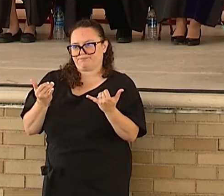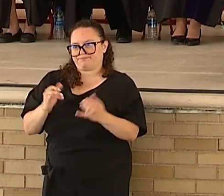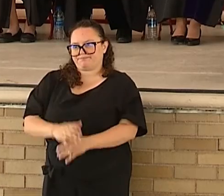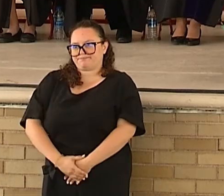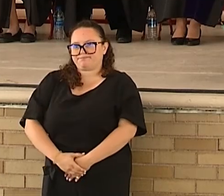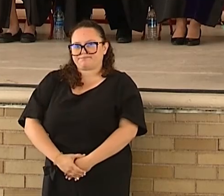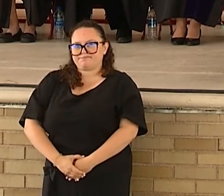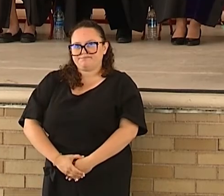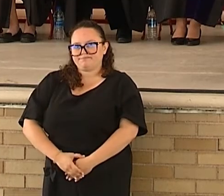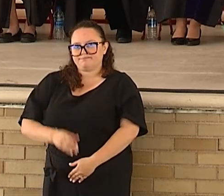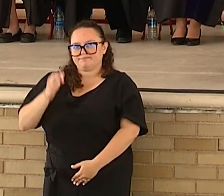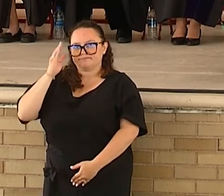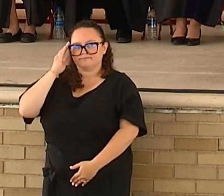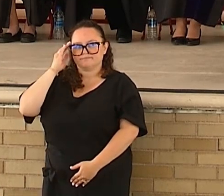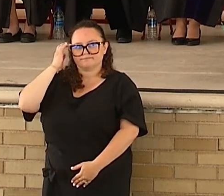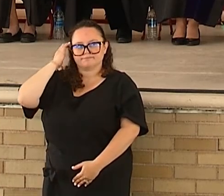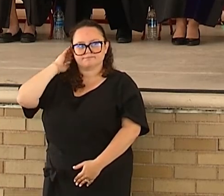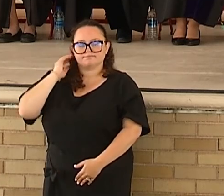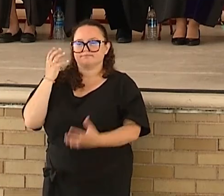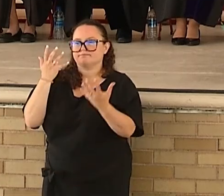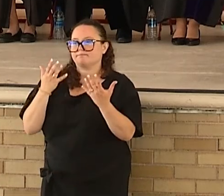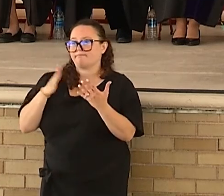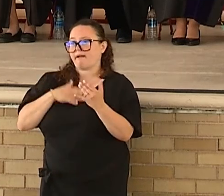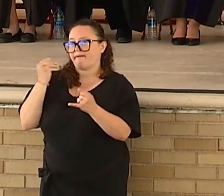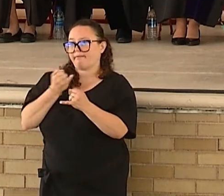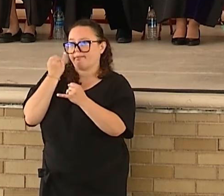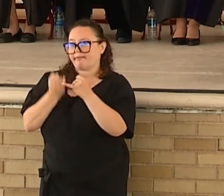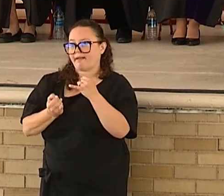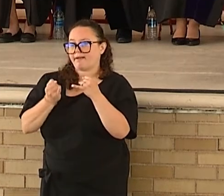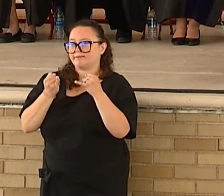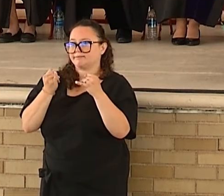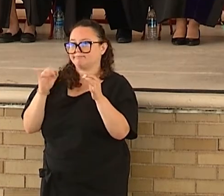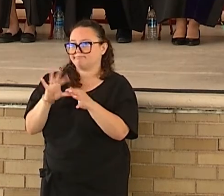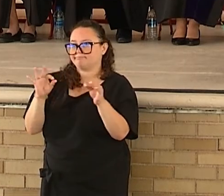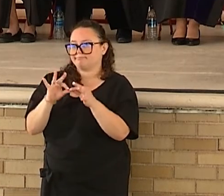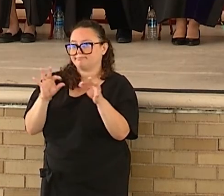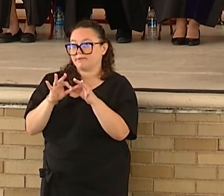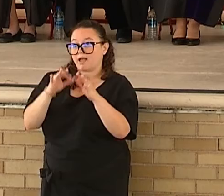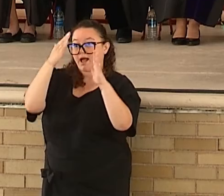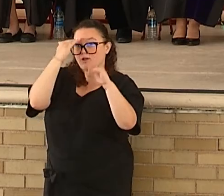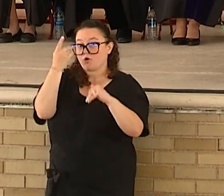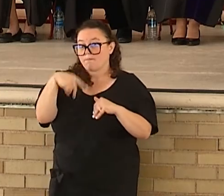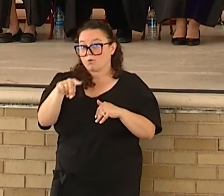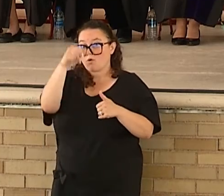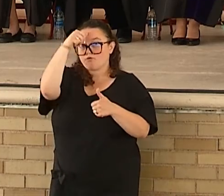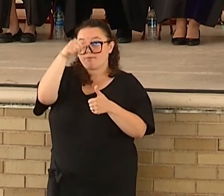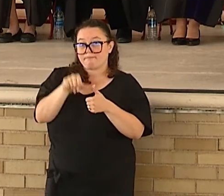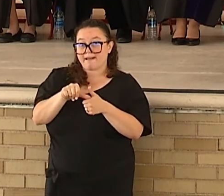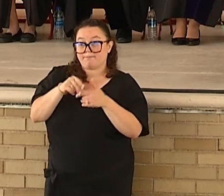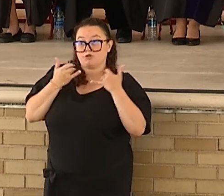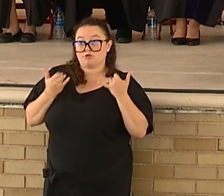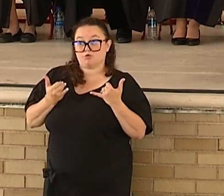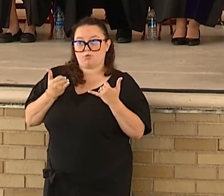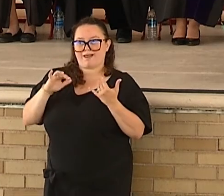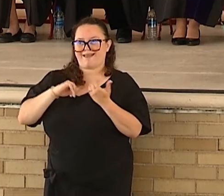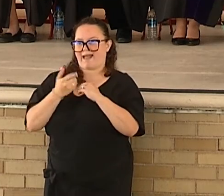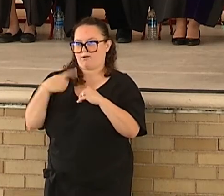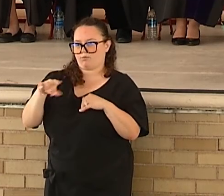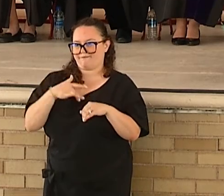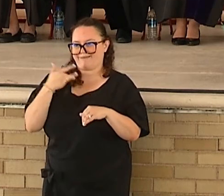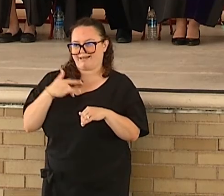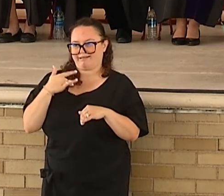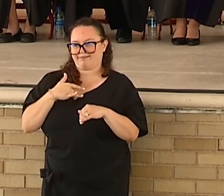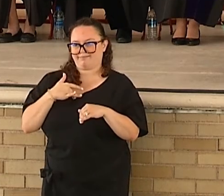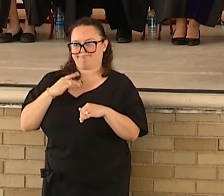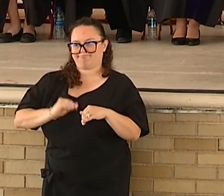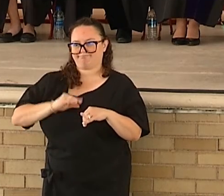flight. Let me conclude by saying I hope that you will always remember how this feels today, right now. I